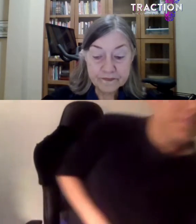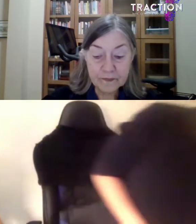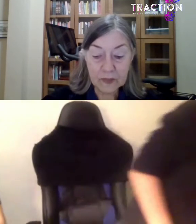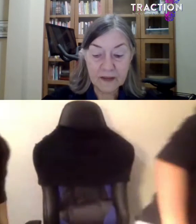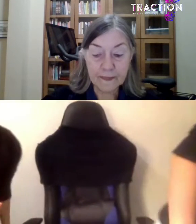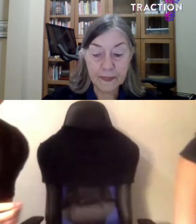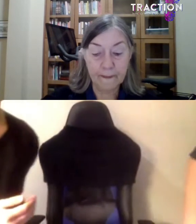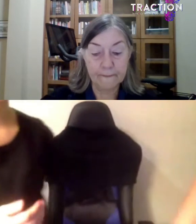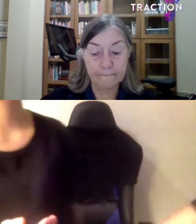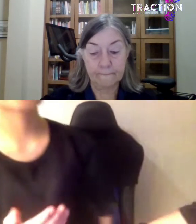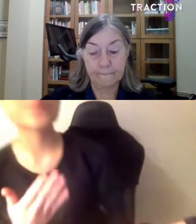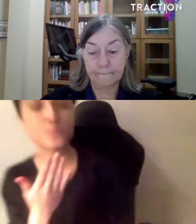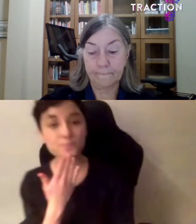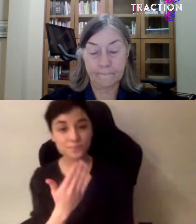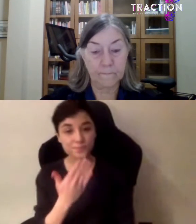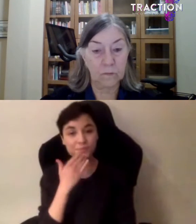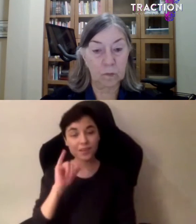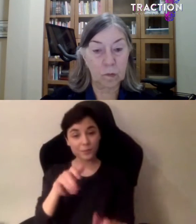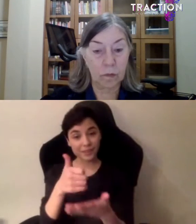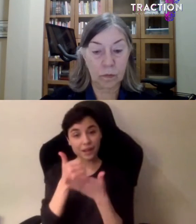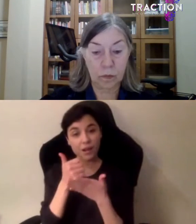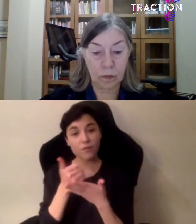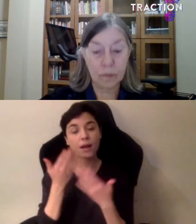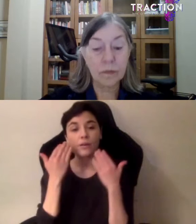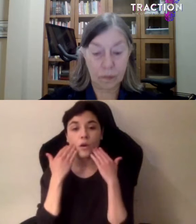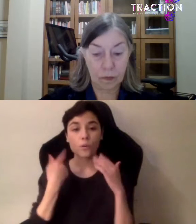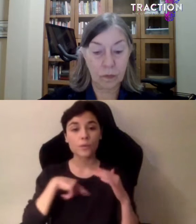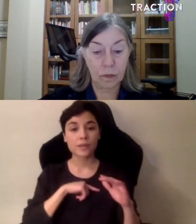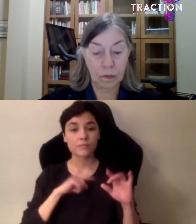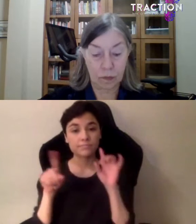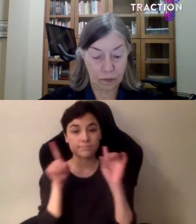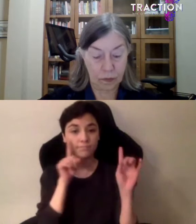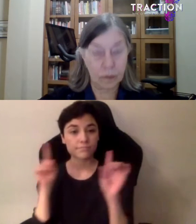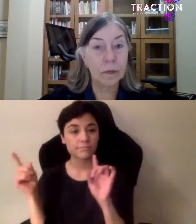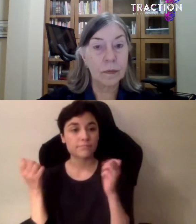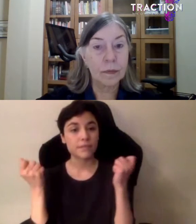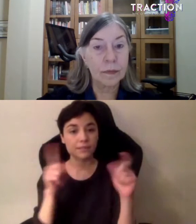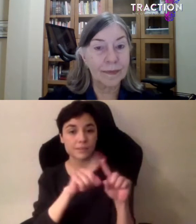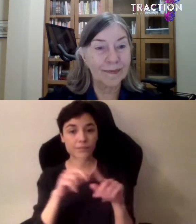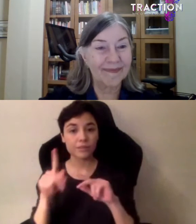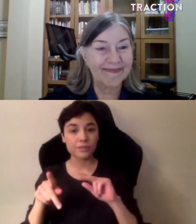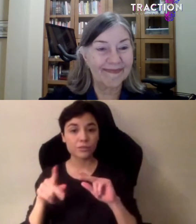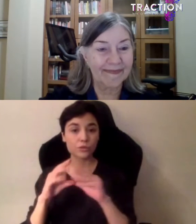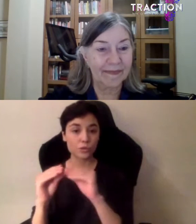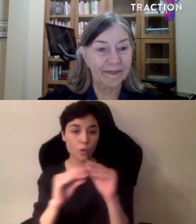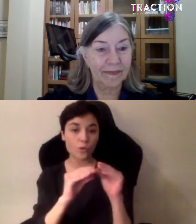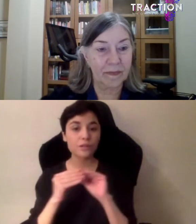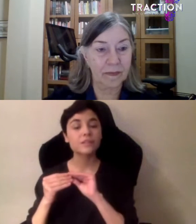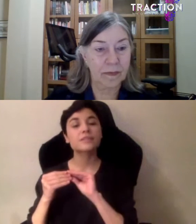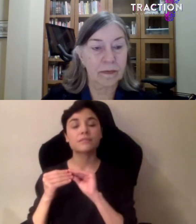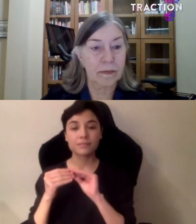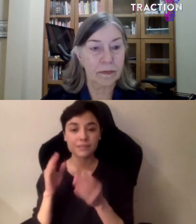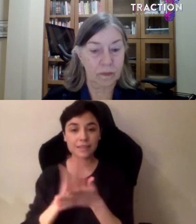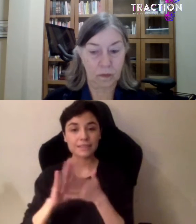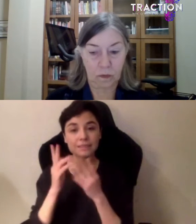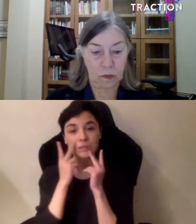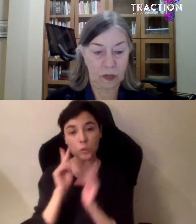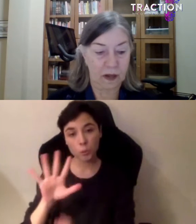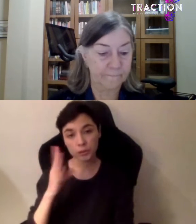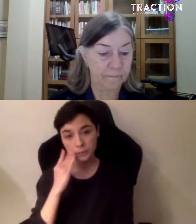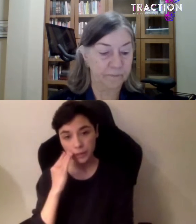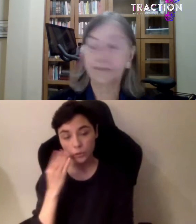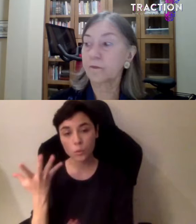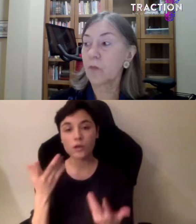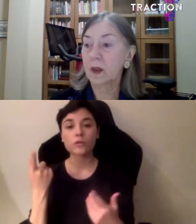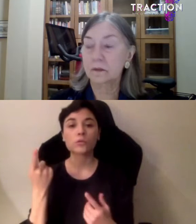I know we hear lots of different things and everybody has their own stories about what they've experienced. Dr. Schine, can you tell